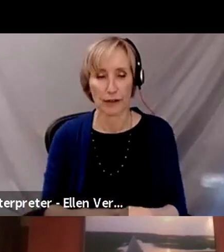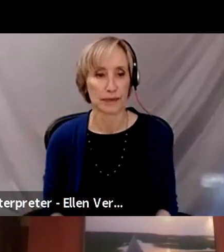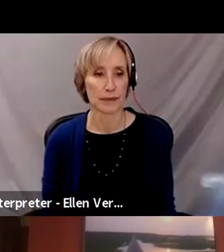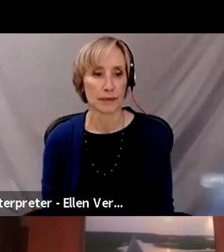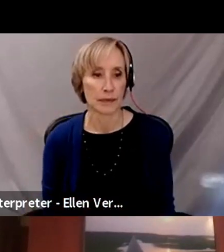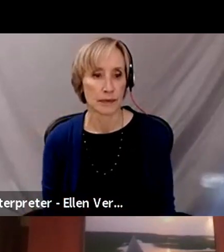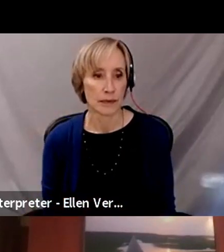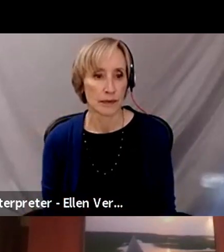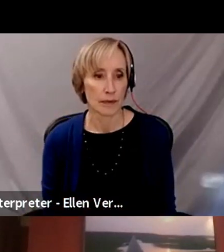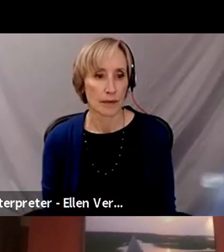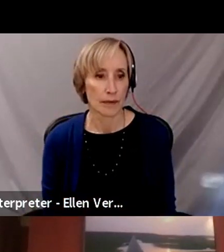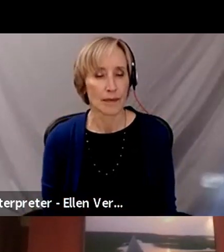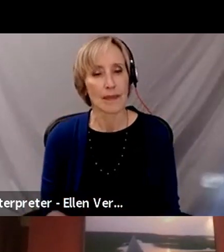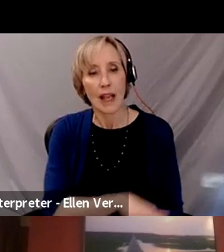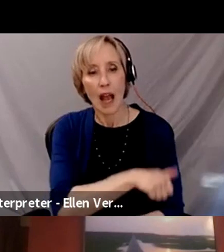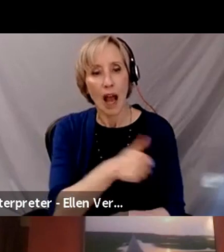is that